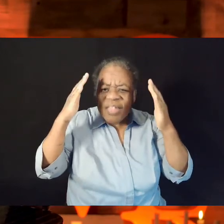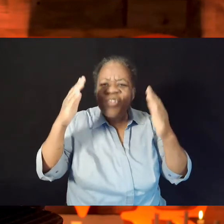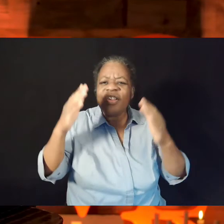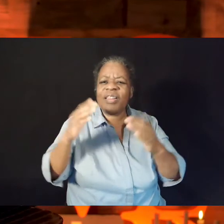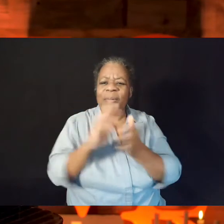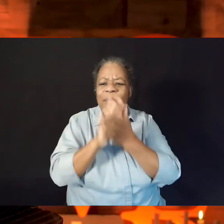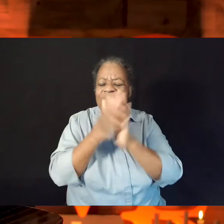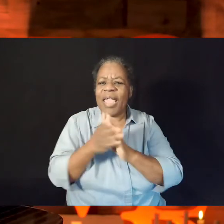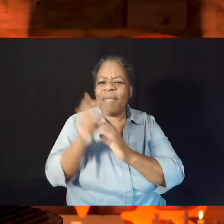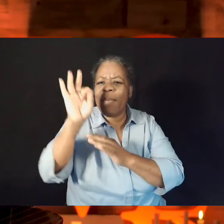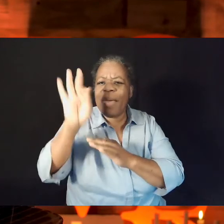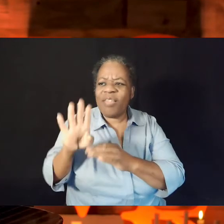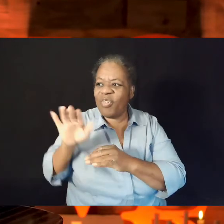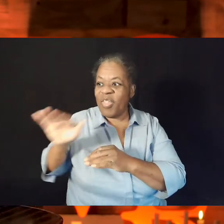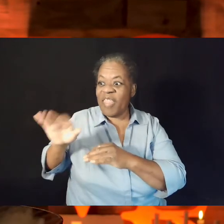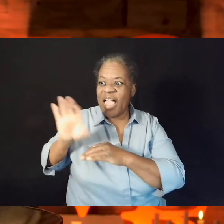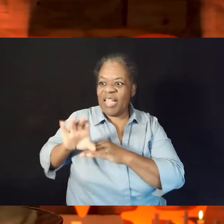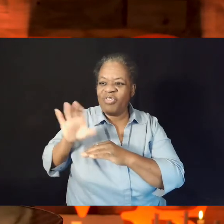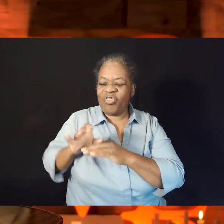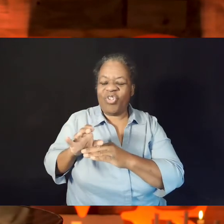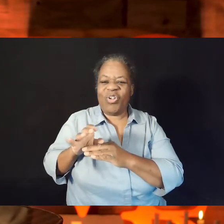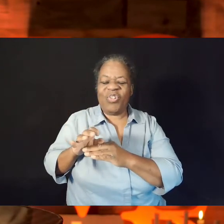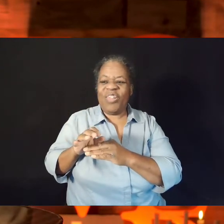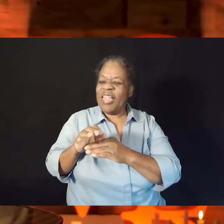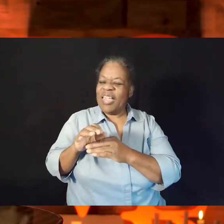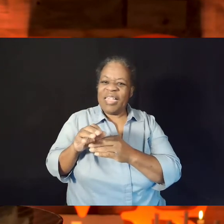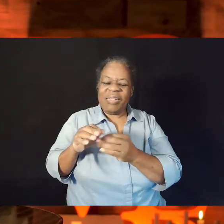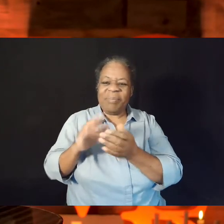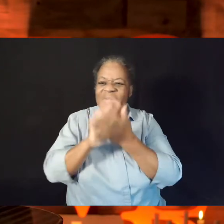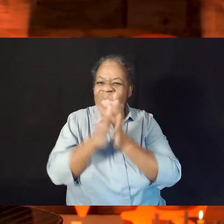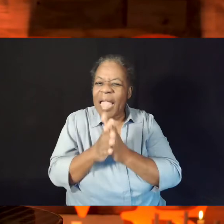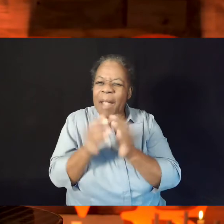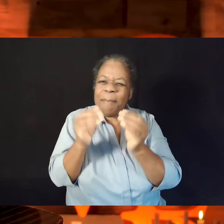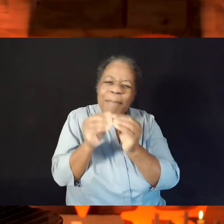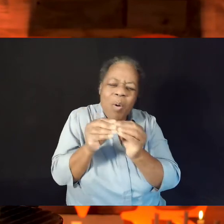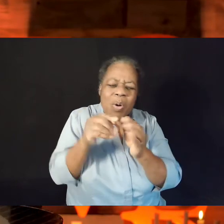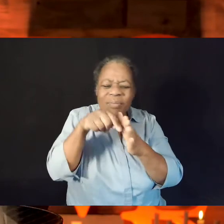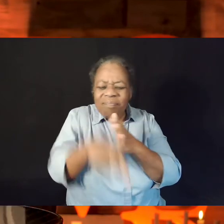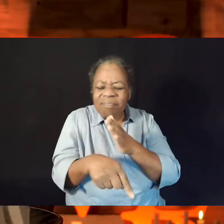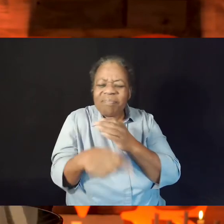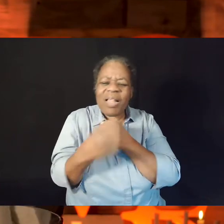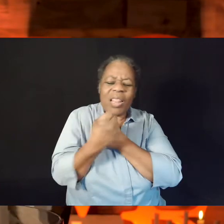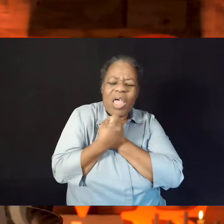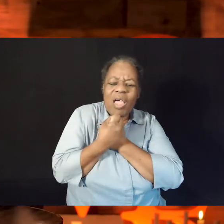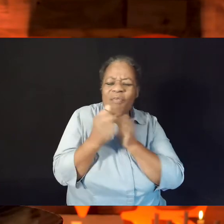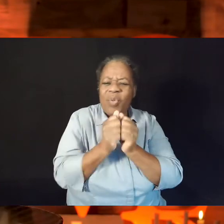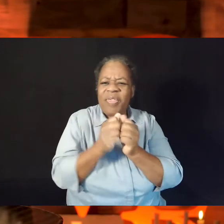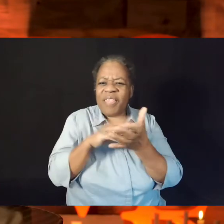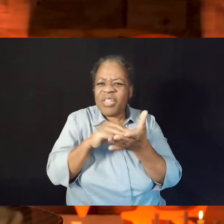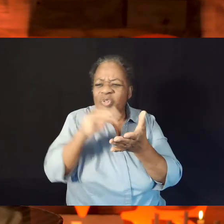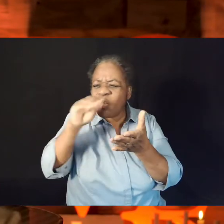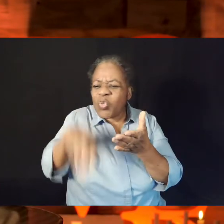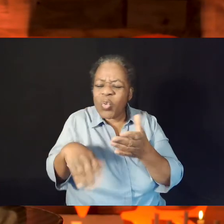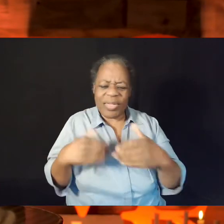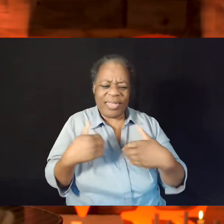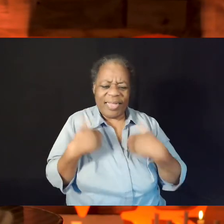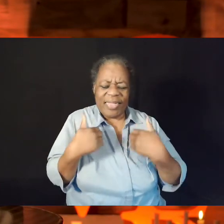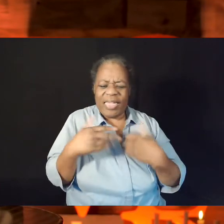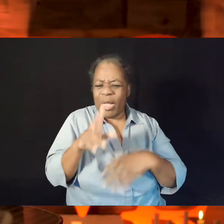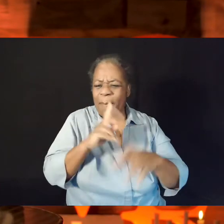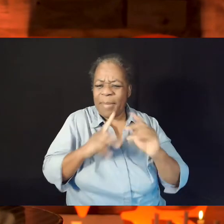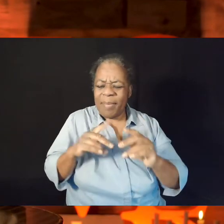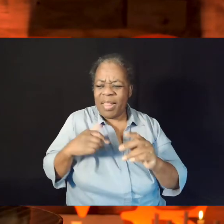deeply in love with student and children's ministries, thanks to some of the most amazing young people I've had the joy to